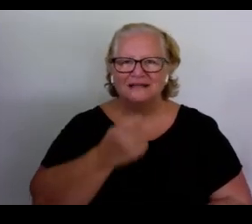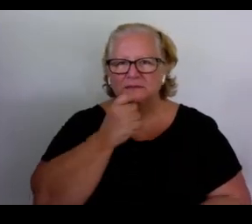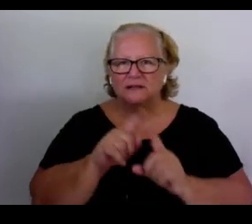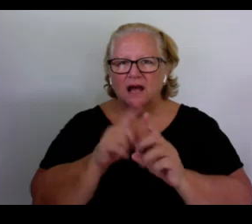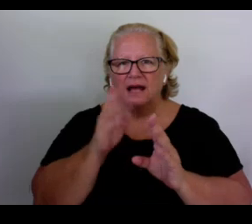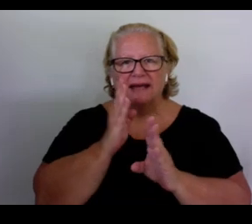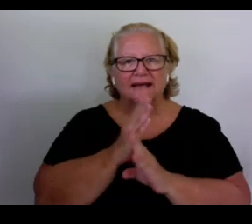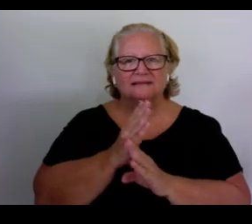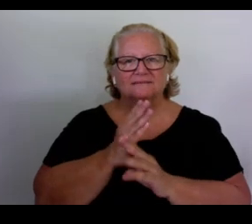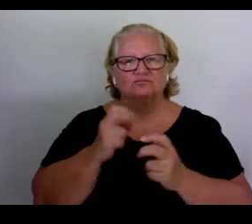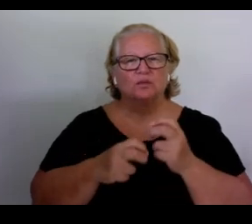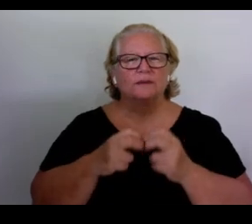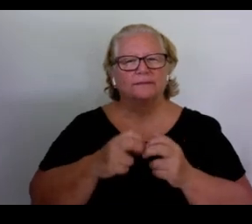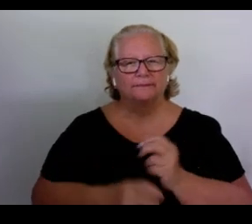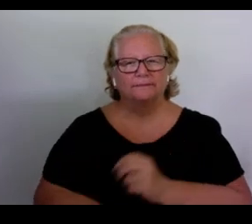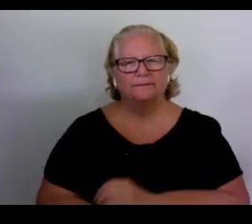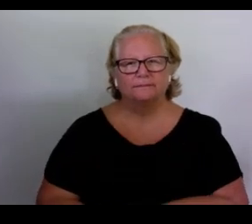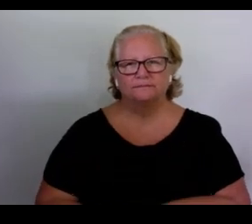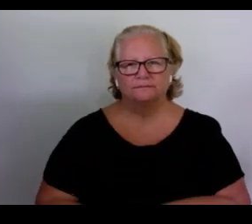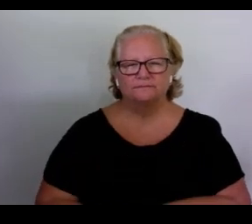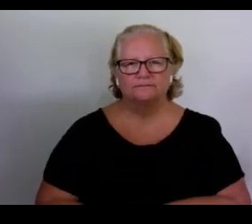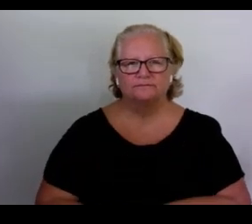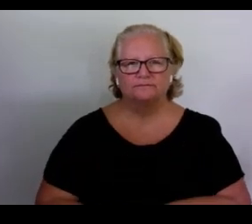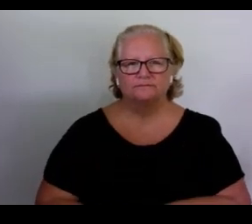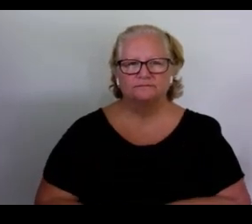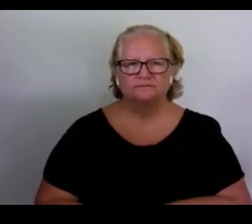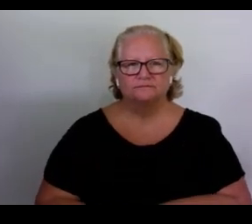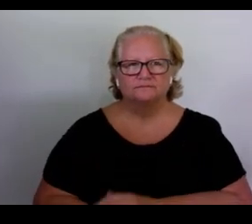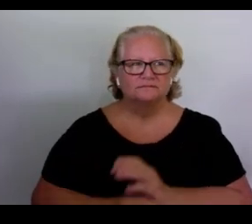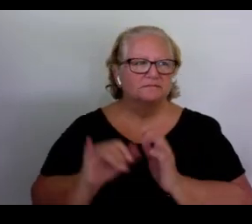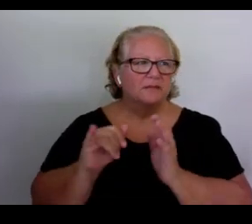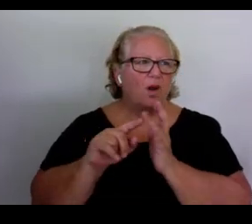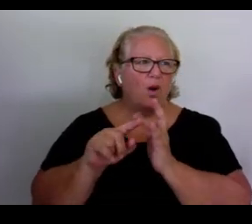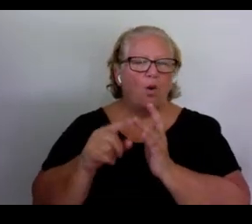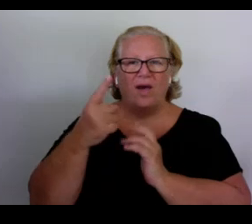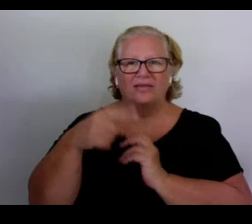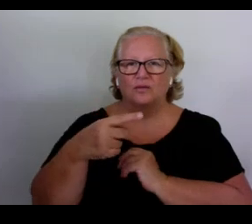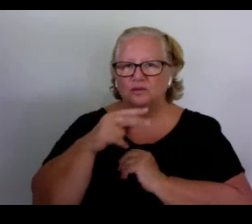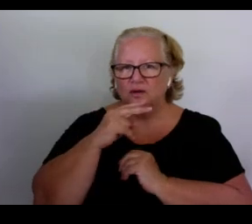it for food. They owe $1,200.